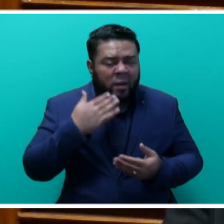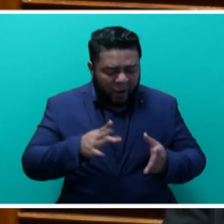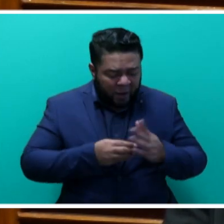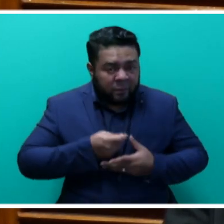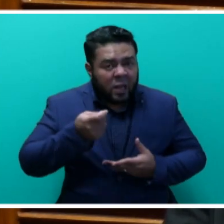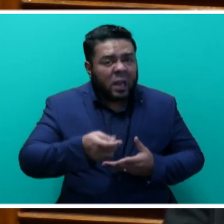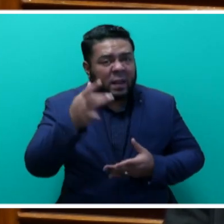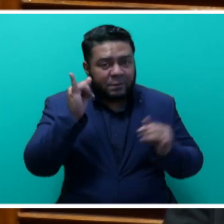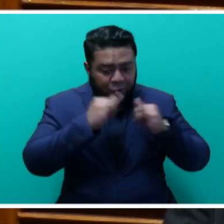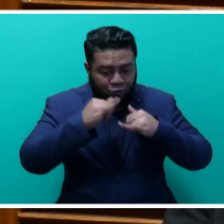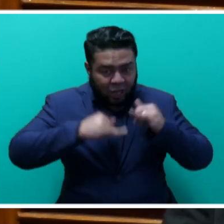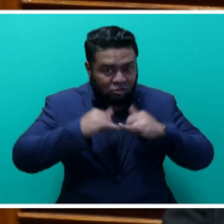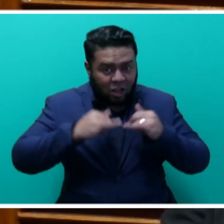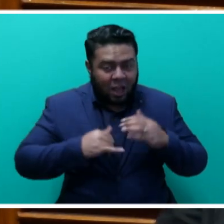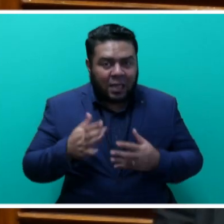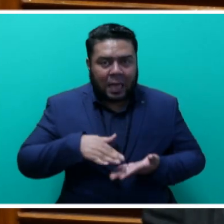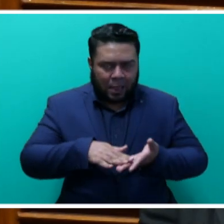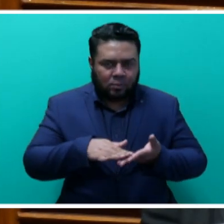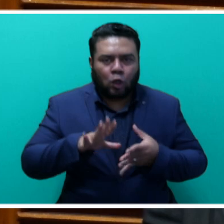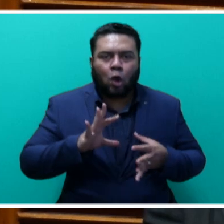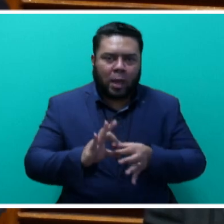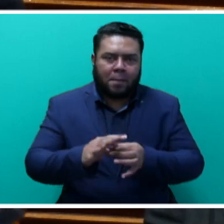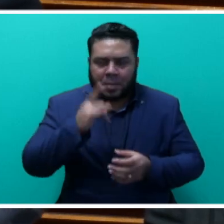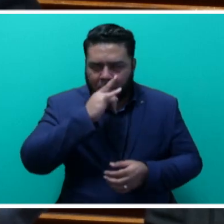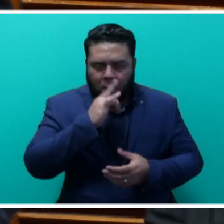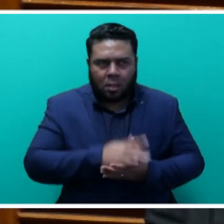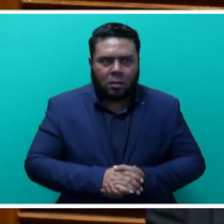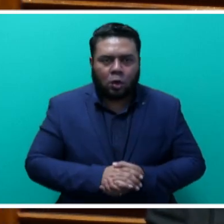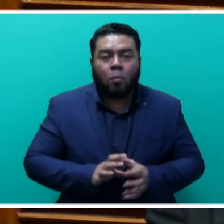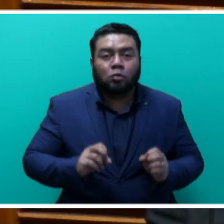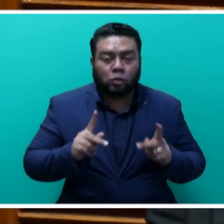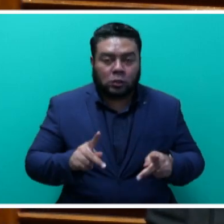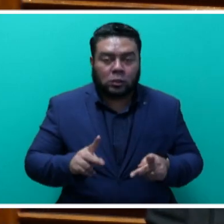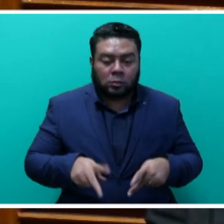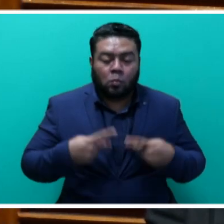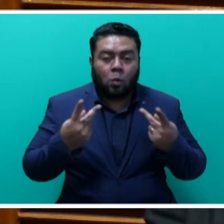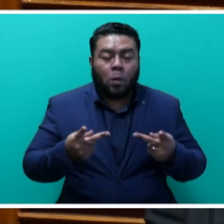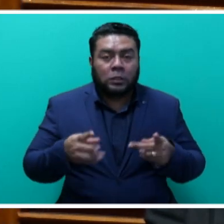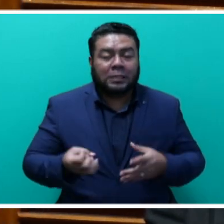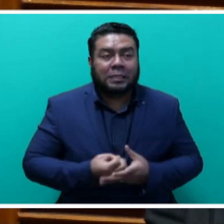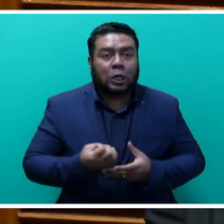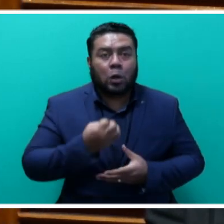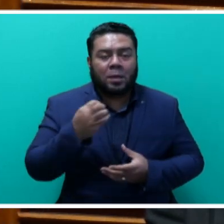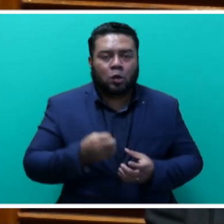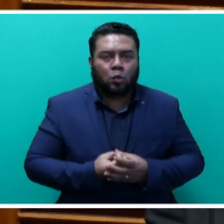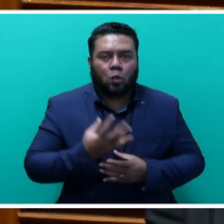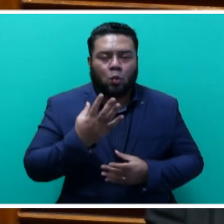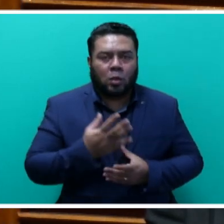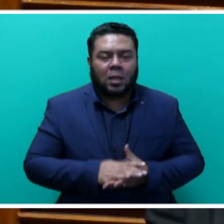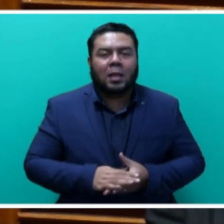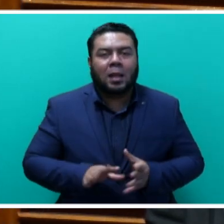infrastructure, it helps connect people with opportunities, promotes economic growth, and